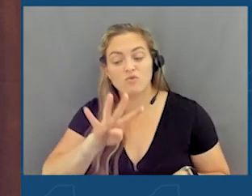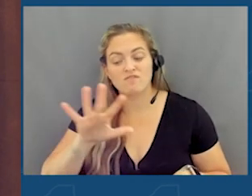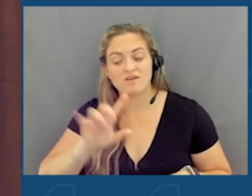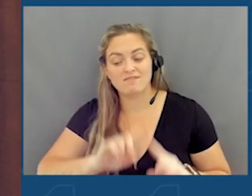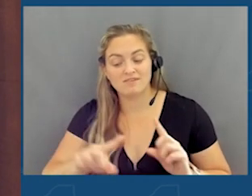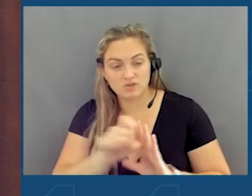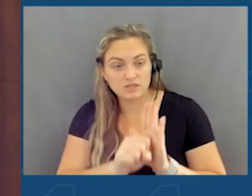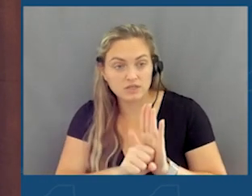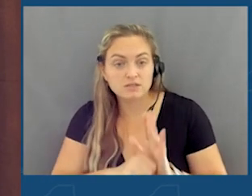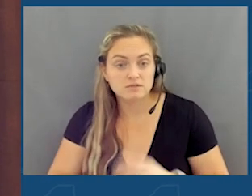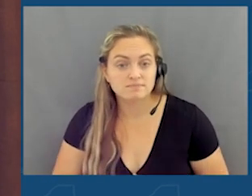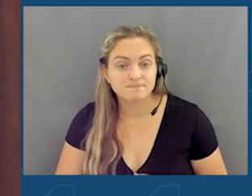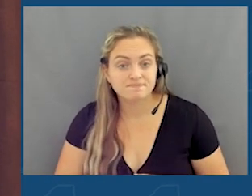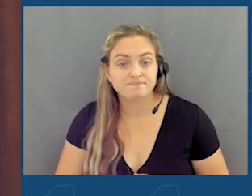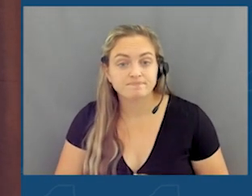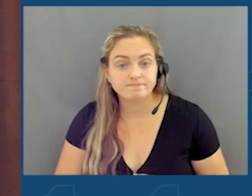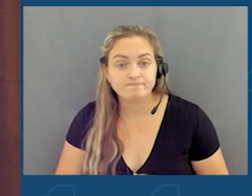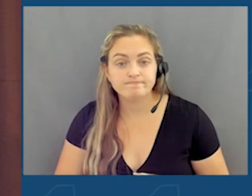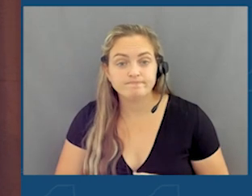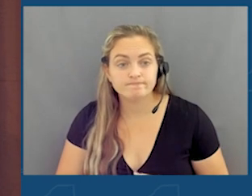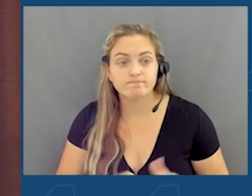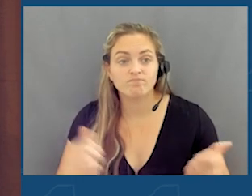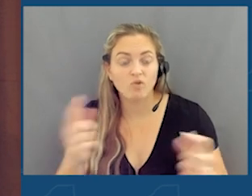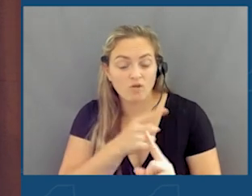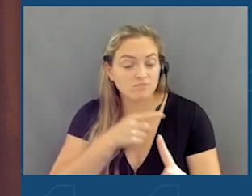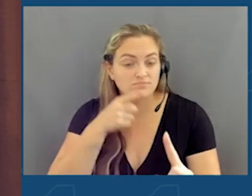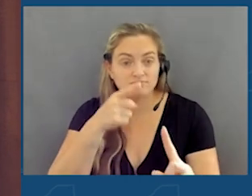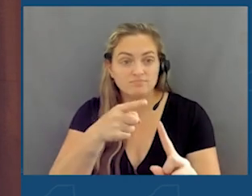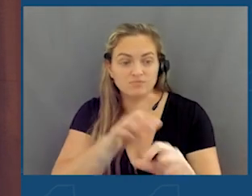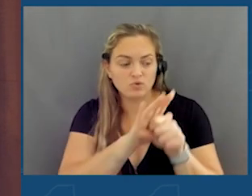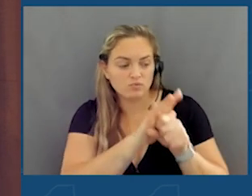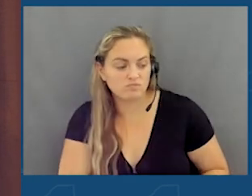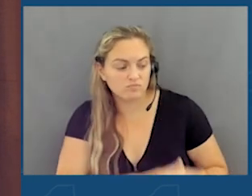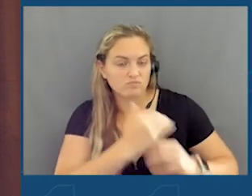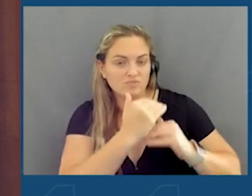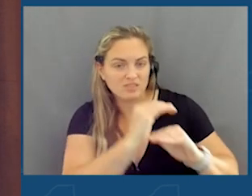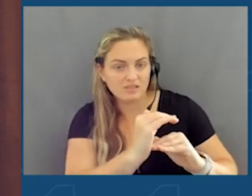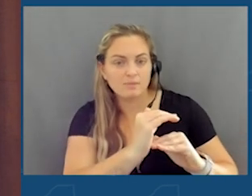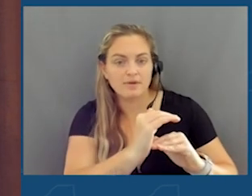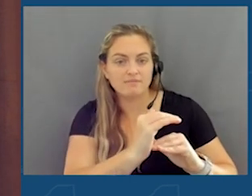states. All of them meant to restrict voting rights.